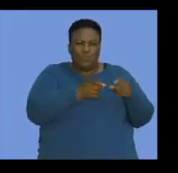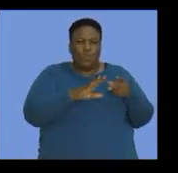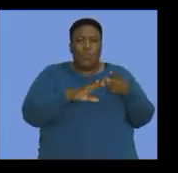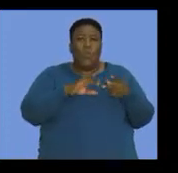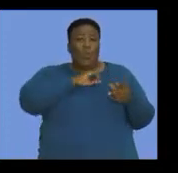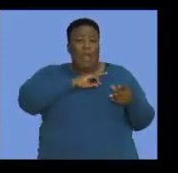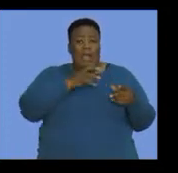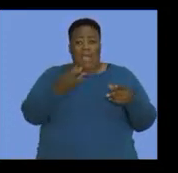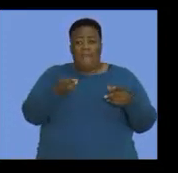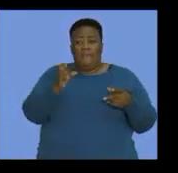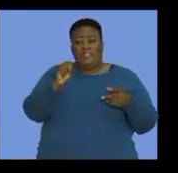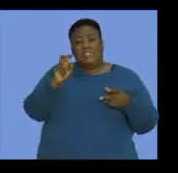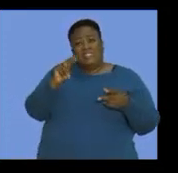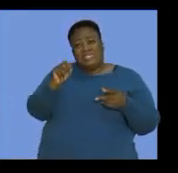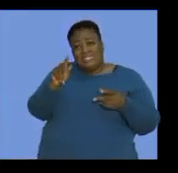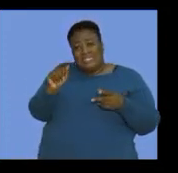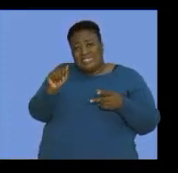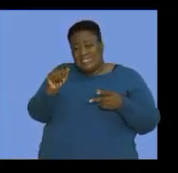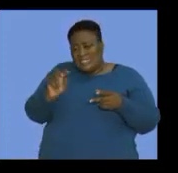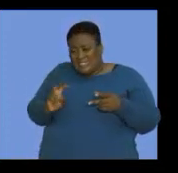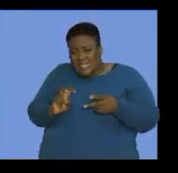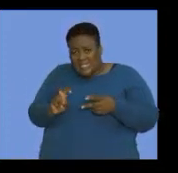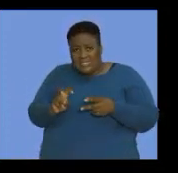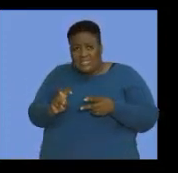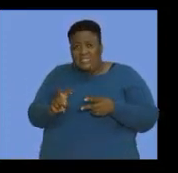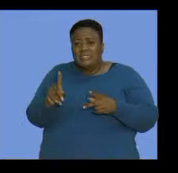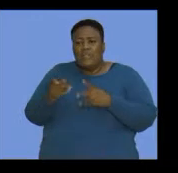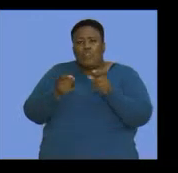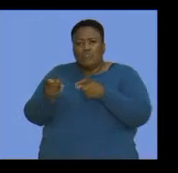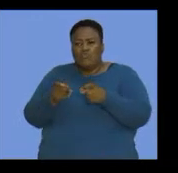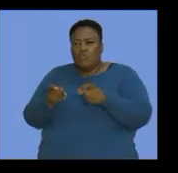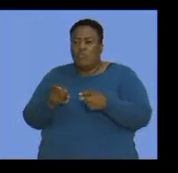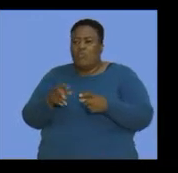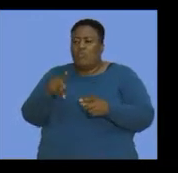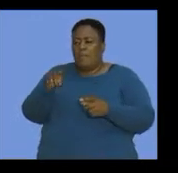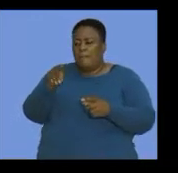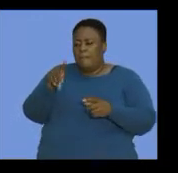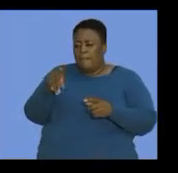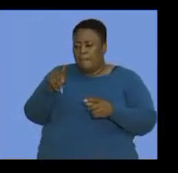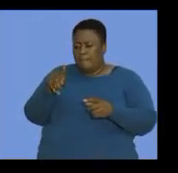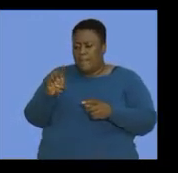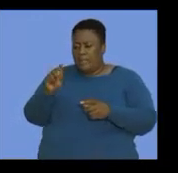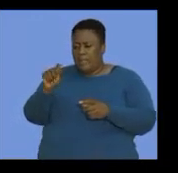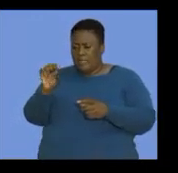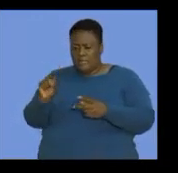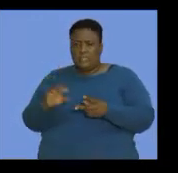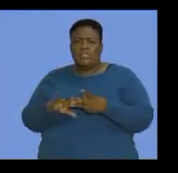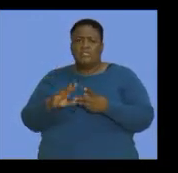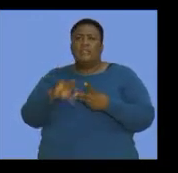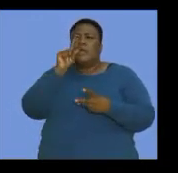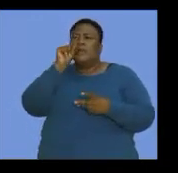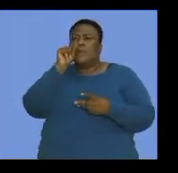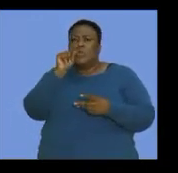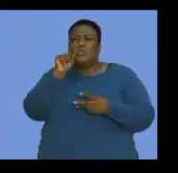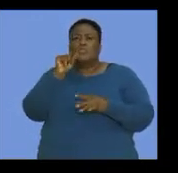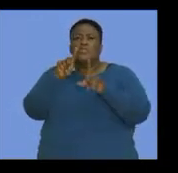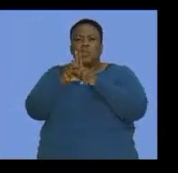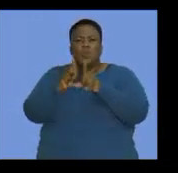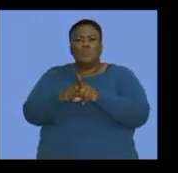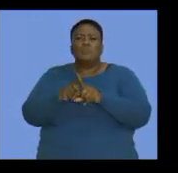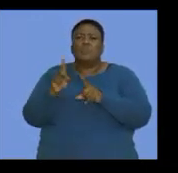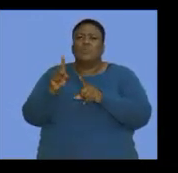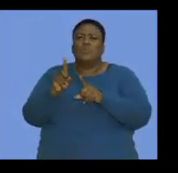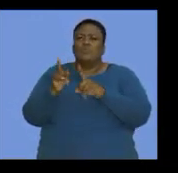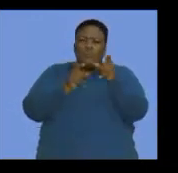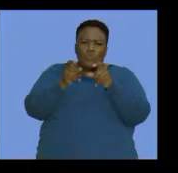are present, those snakes are important in controlling the pest. Birds that are predators or raptors that actually consume